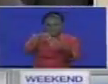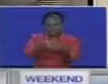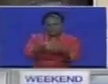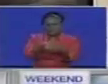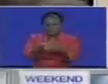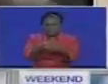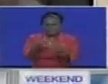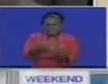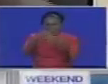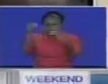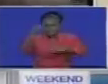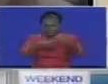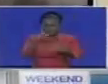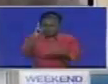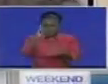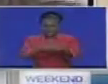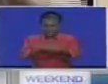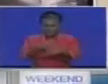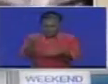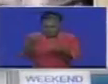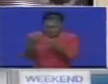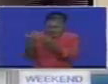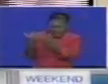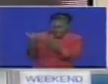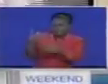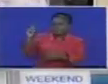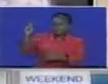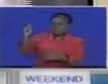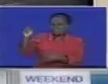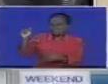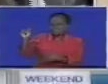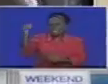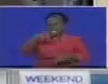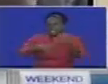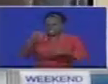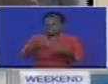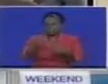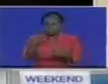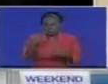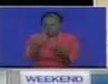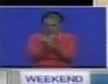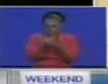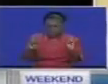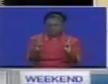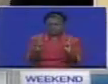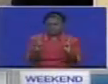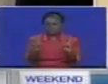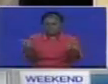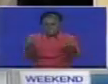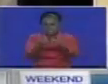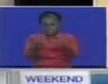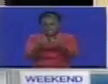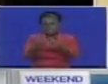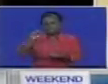now. At some point, we will be going through our election. And I think, just for the sake of democracy in this country, for the sake of